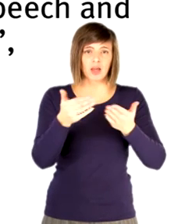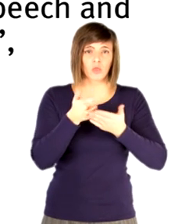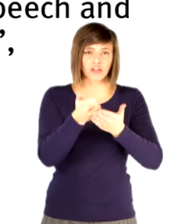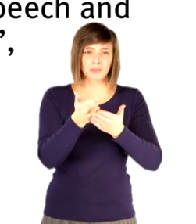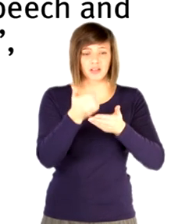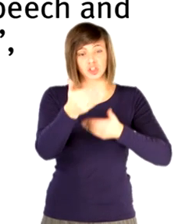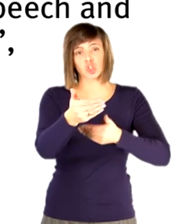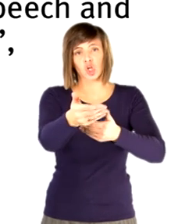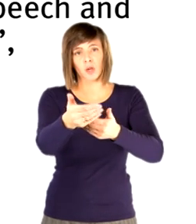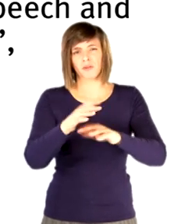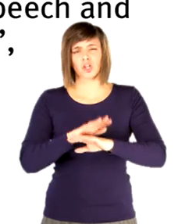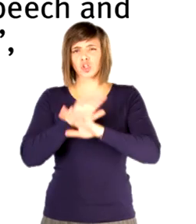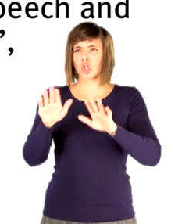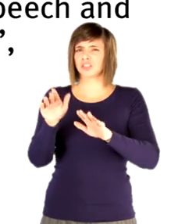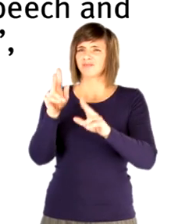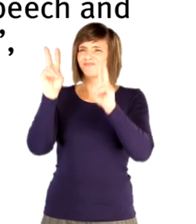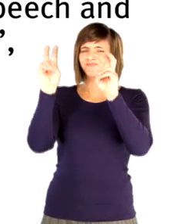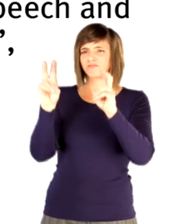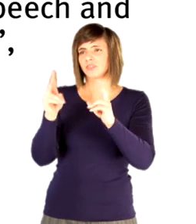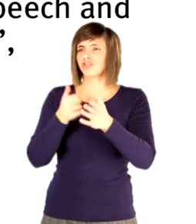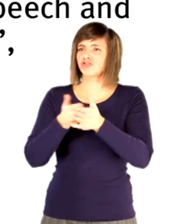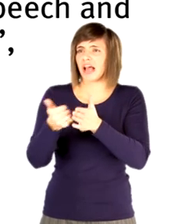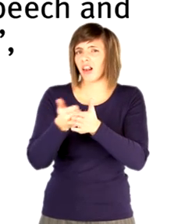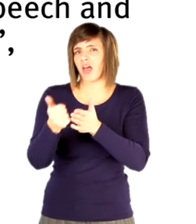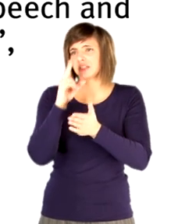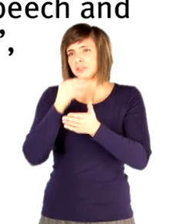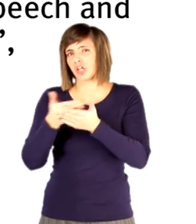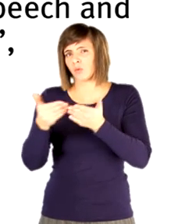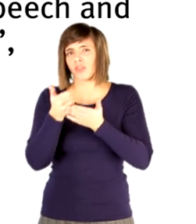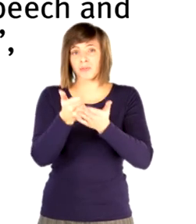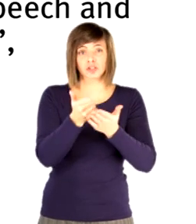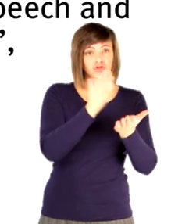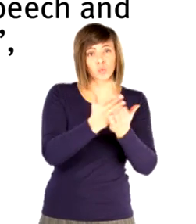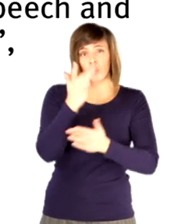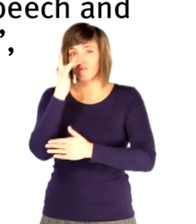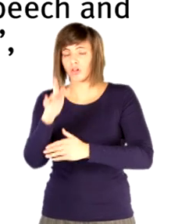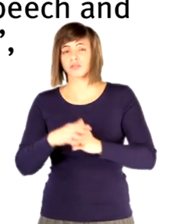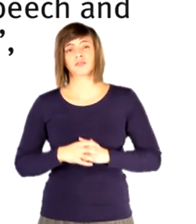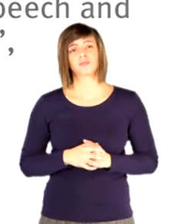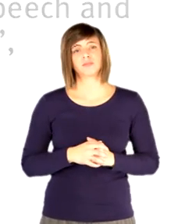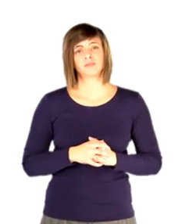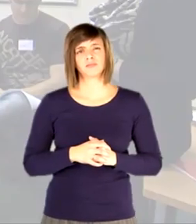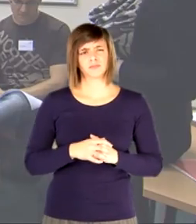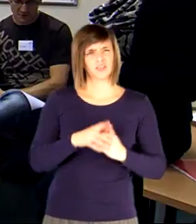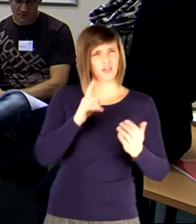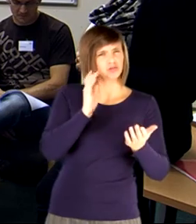speech and language therapy per term, not regular speech and language therapy. True or false?